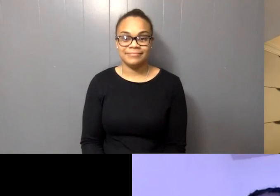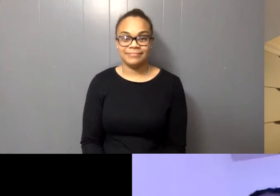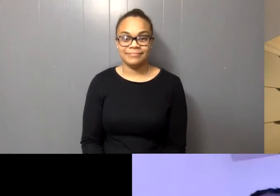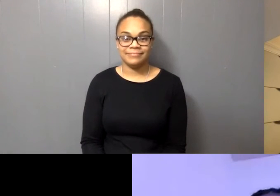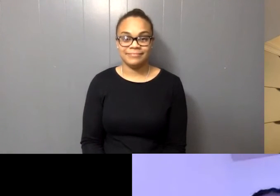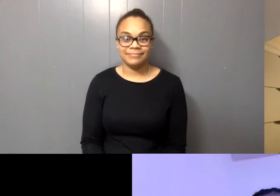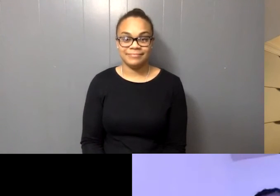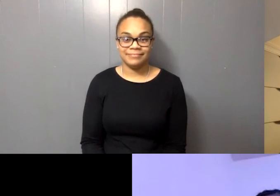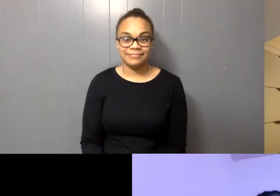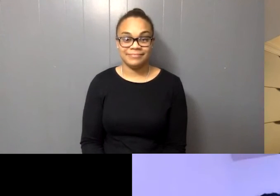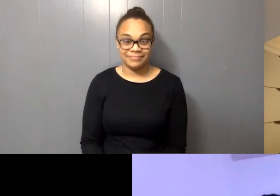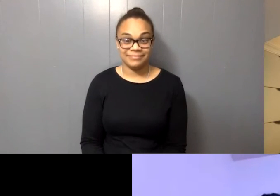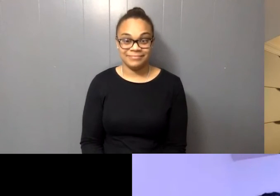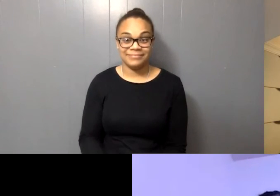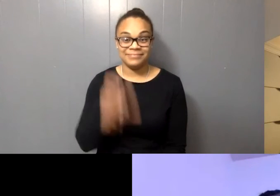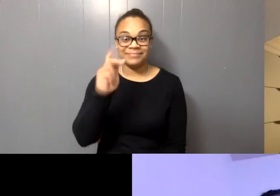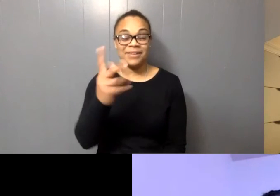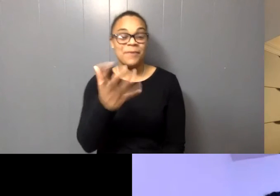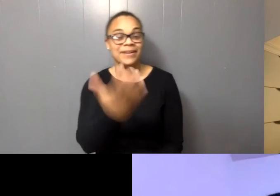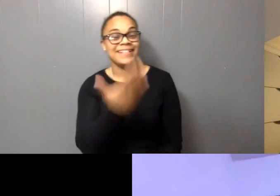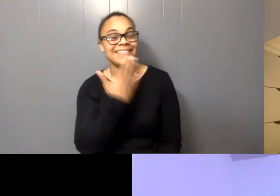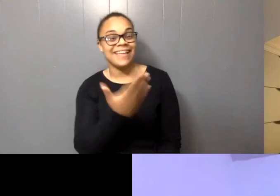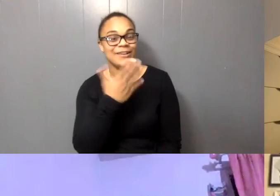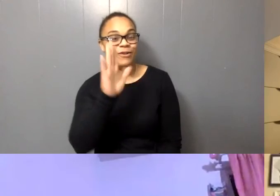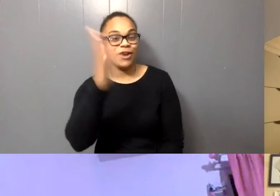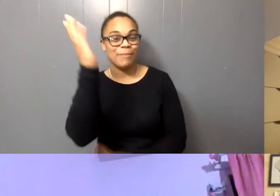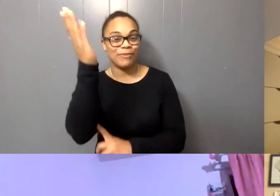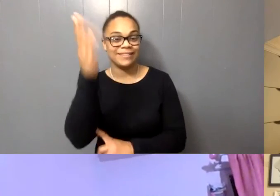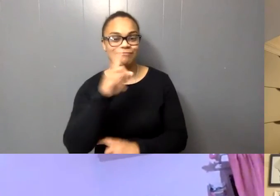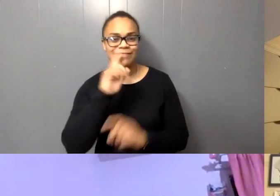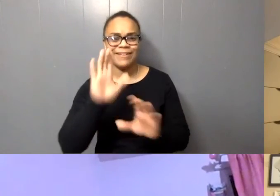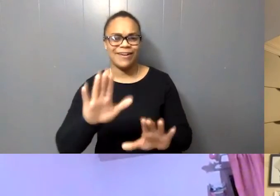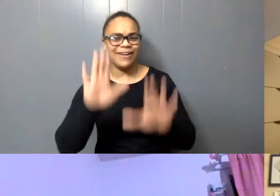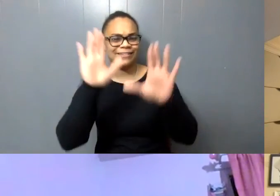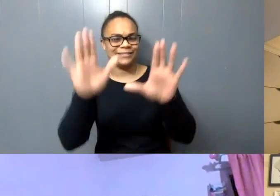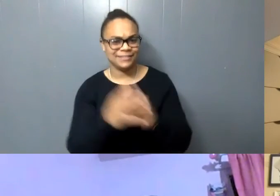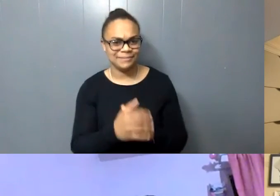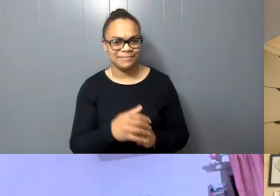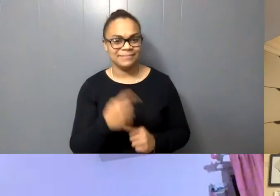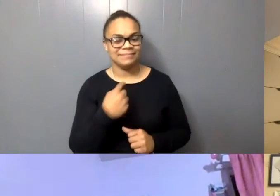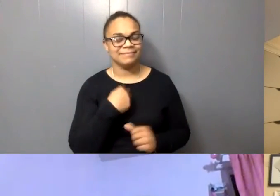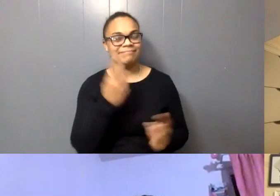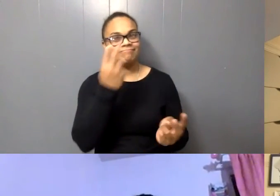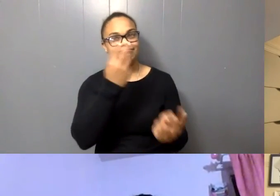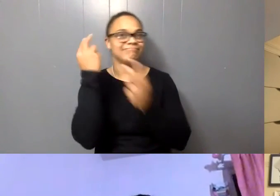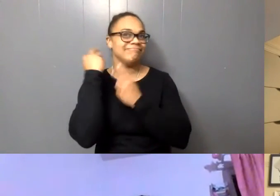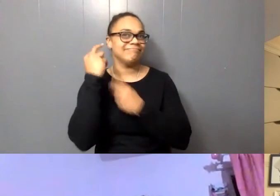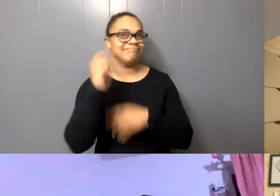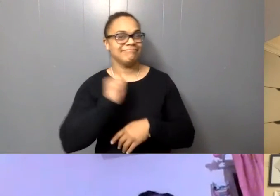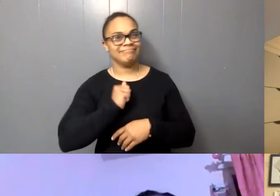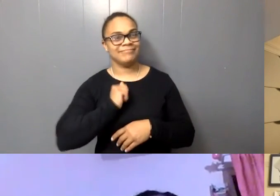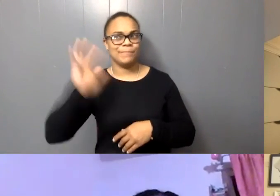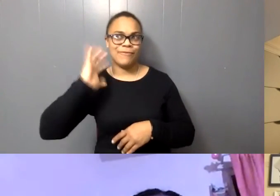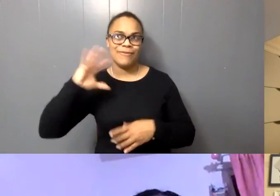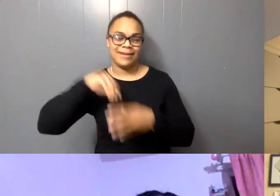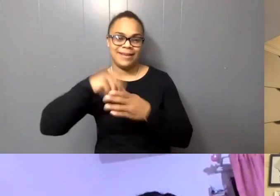I want to thank y'all for your presentation. I think this is really awesome. And I know when I think back to when I was in high school, like these were